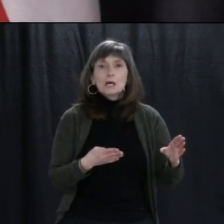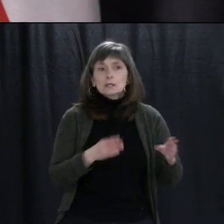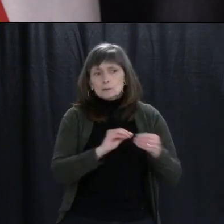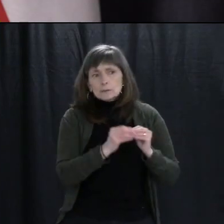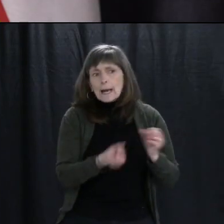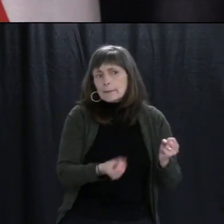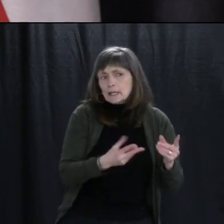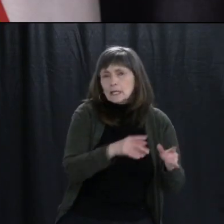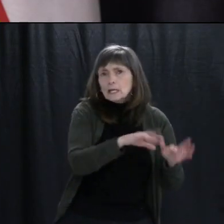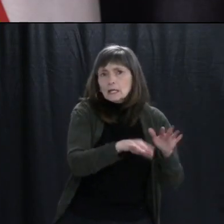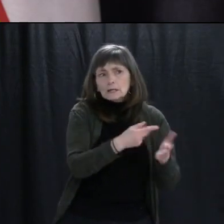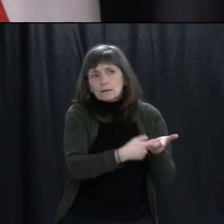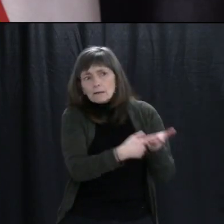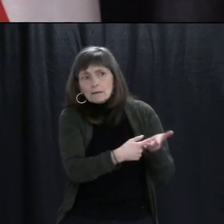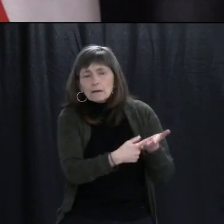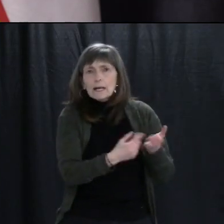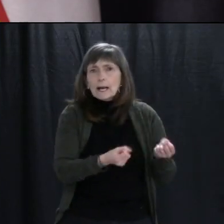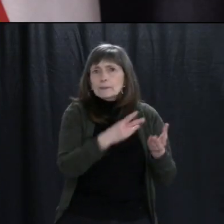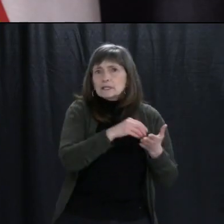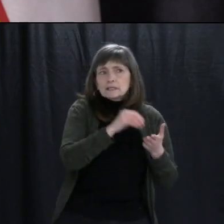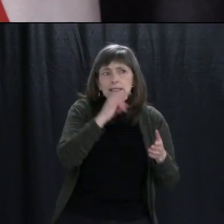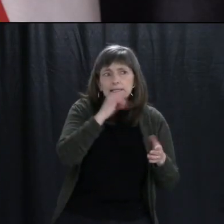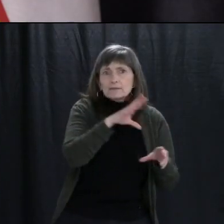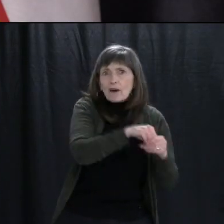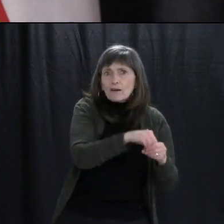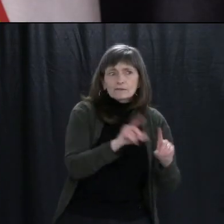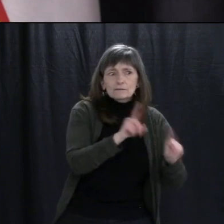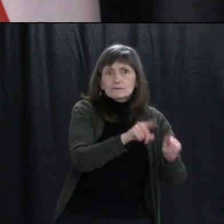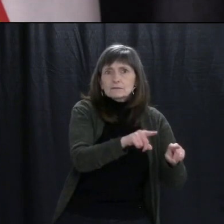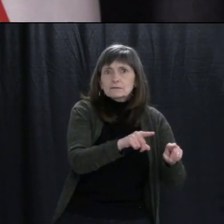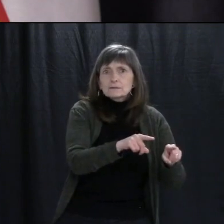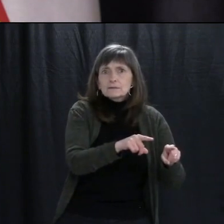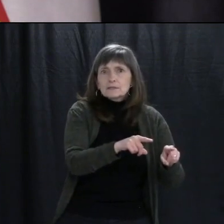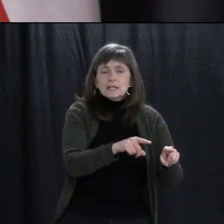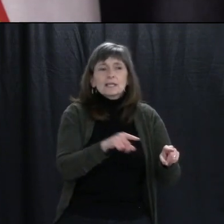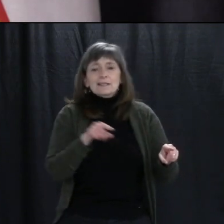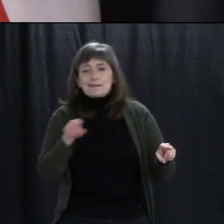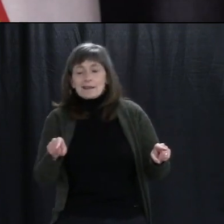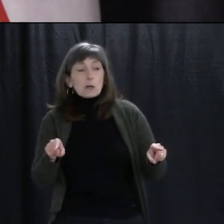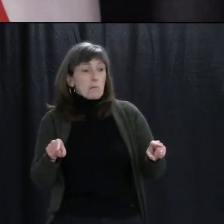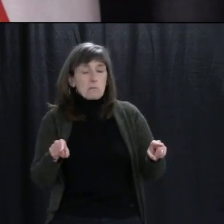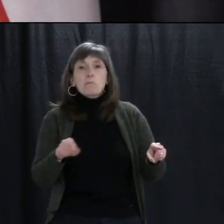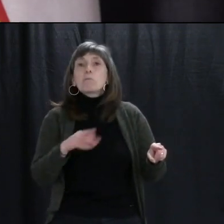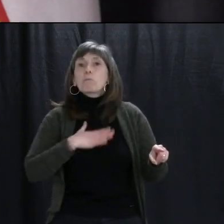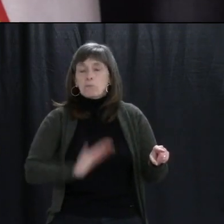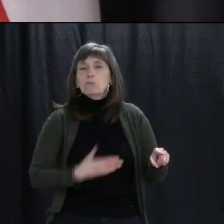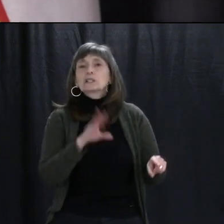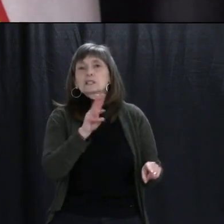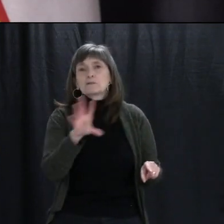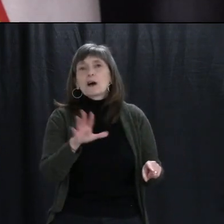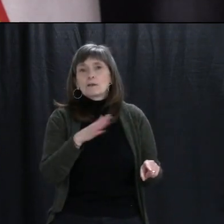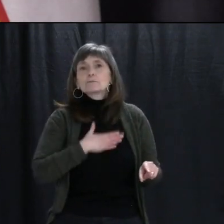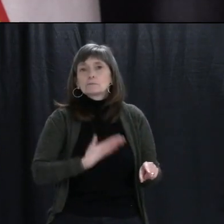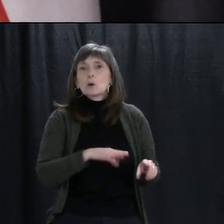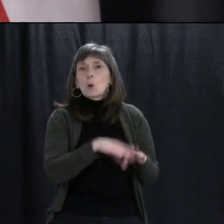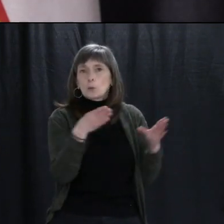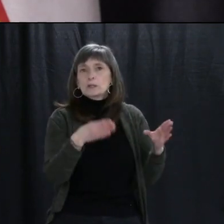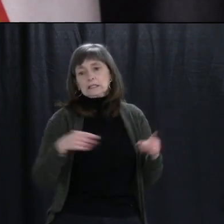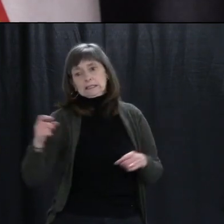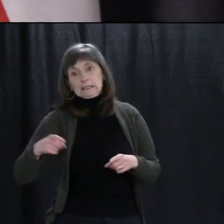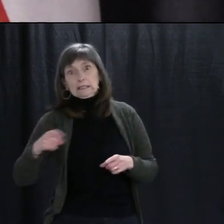operators, the number of students going through those operators would be much, much smaller. So there's not a lot that require the